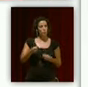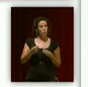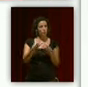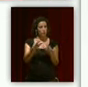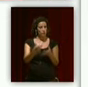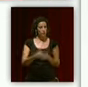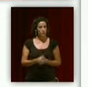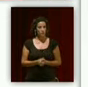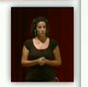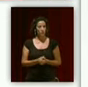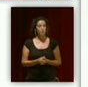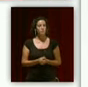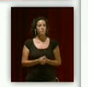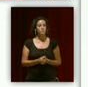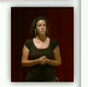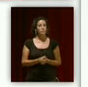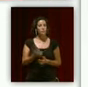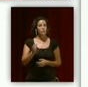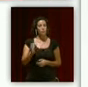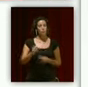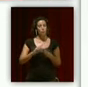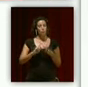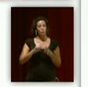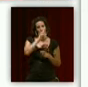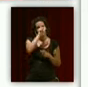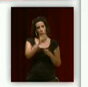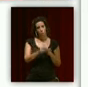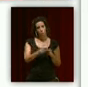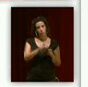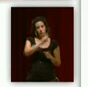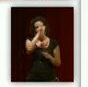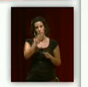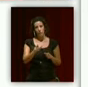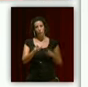we need to count how many times it flashes